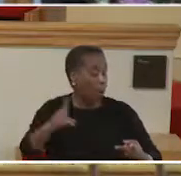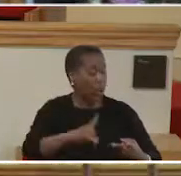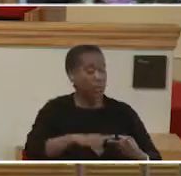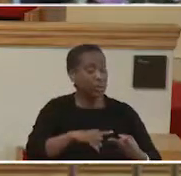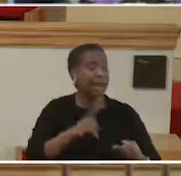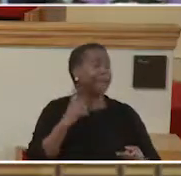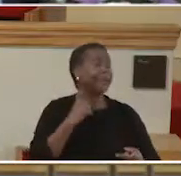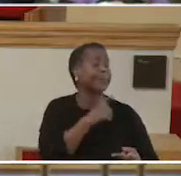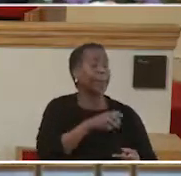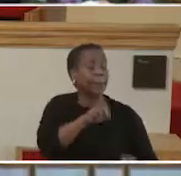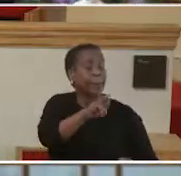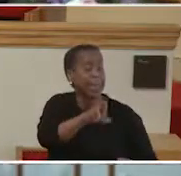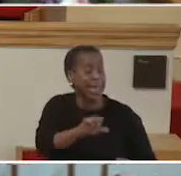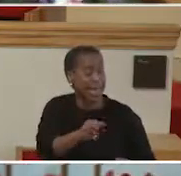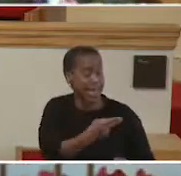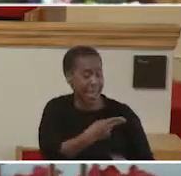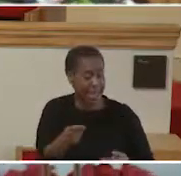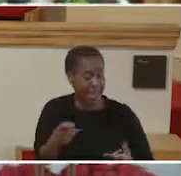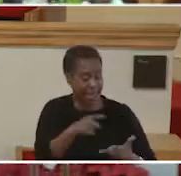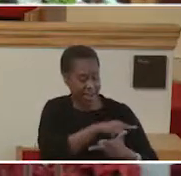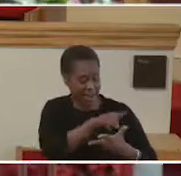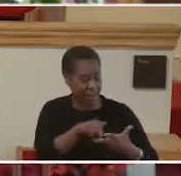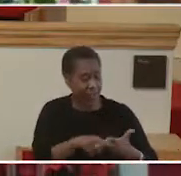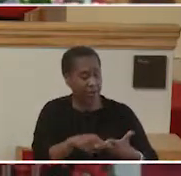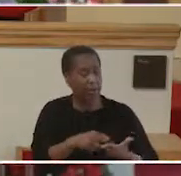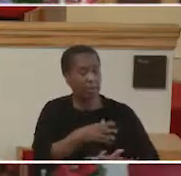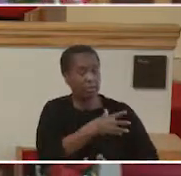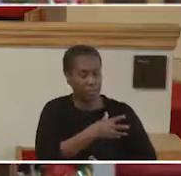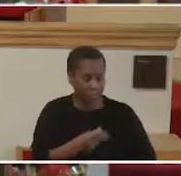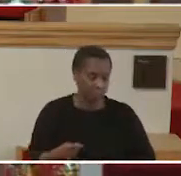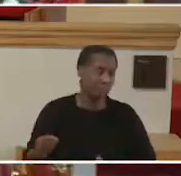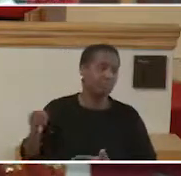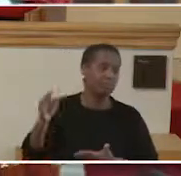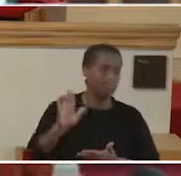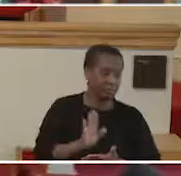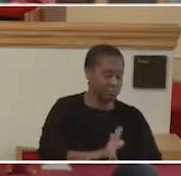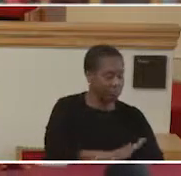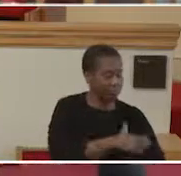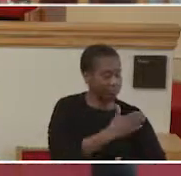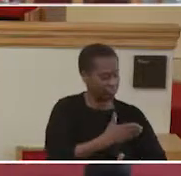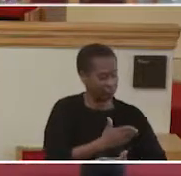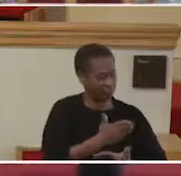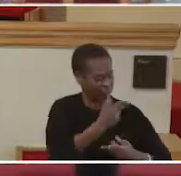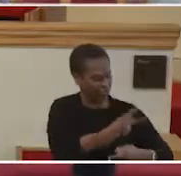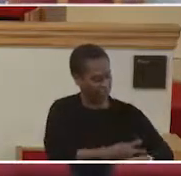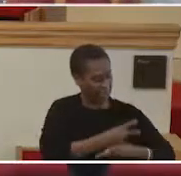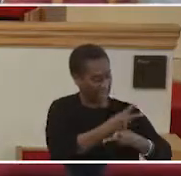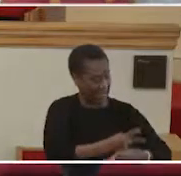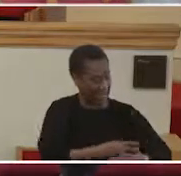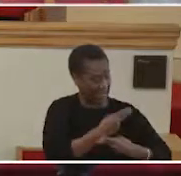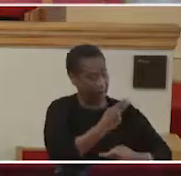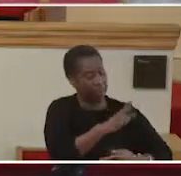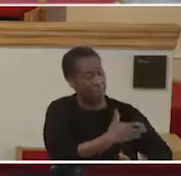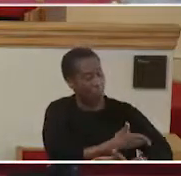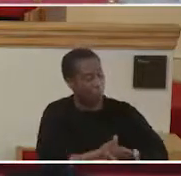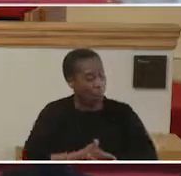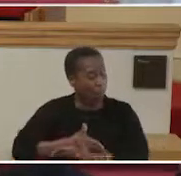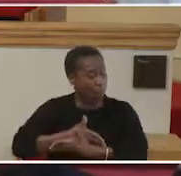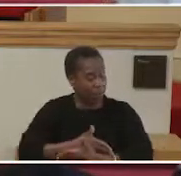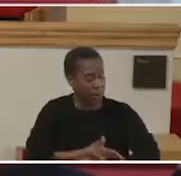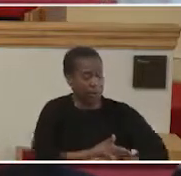come peasant king to own him. Be